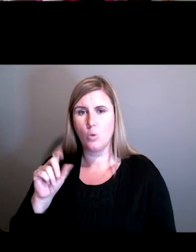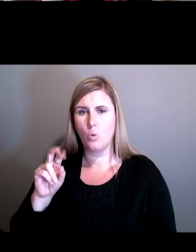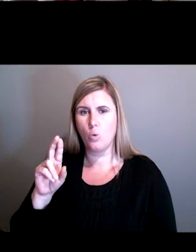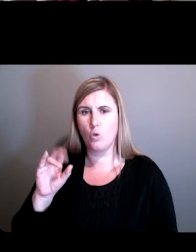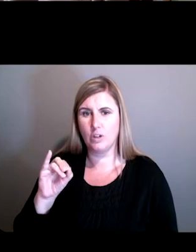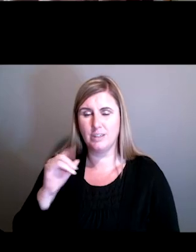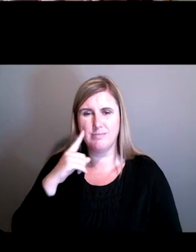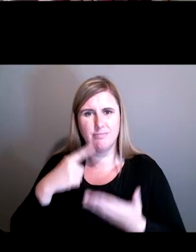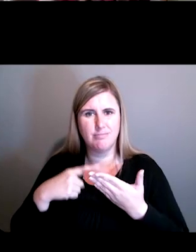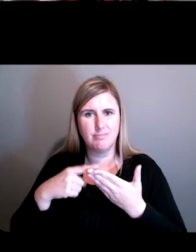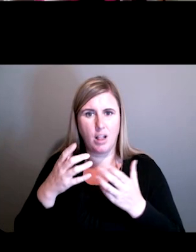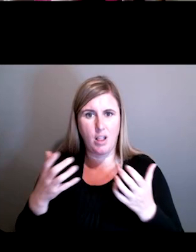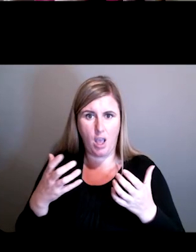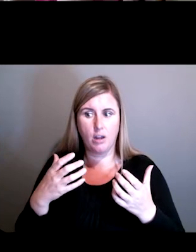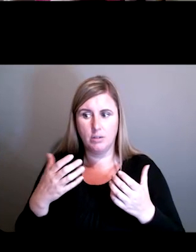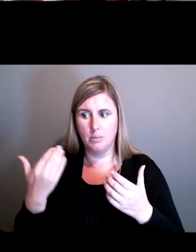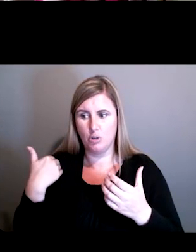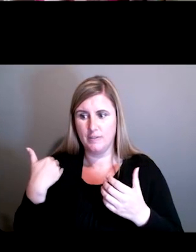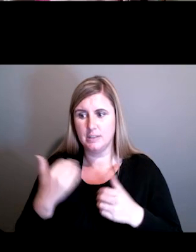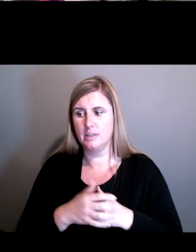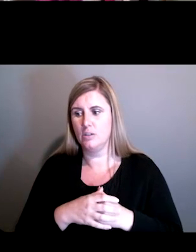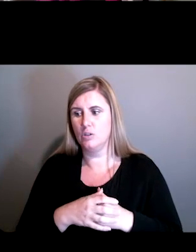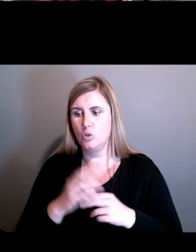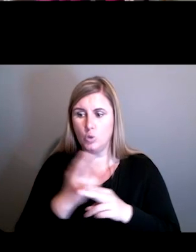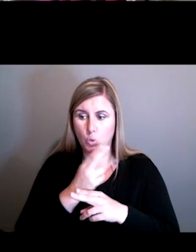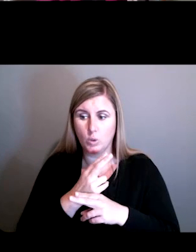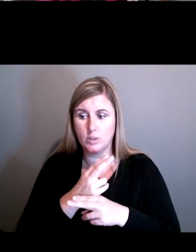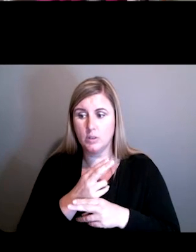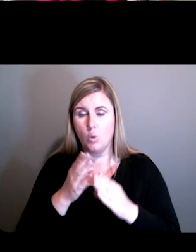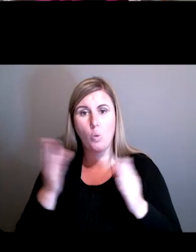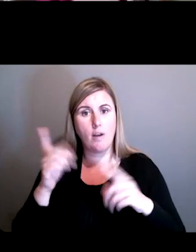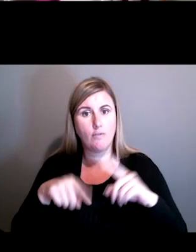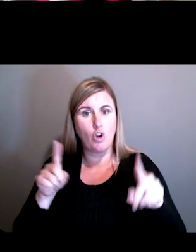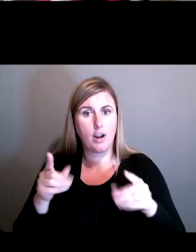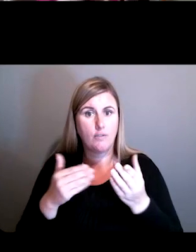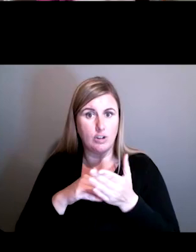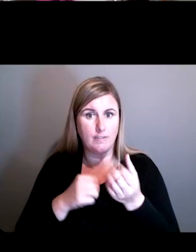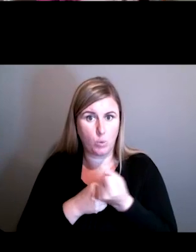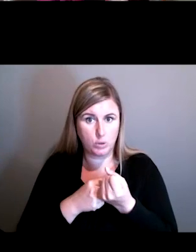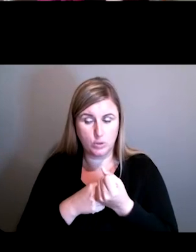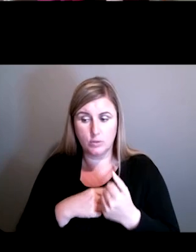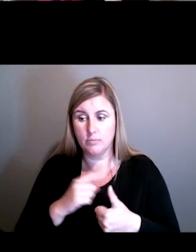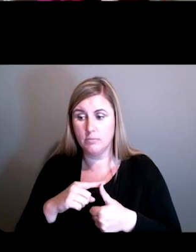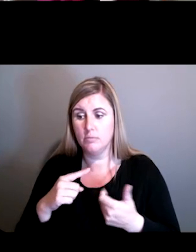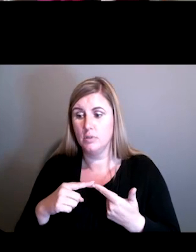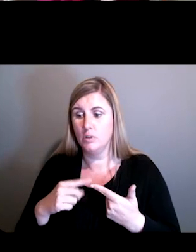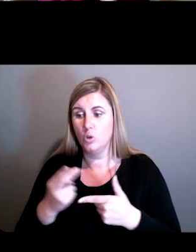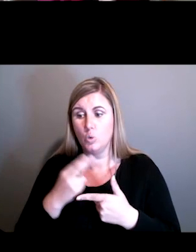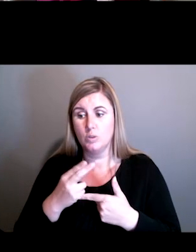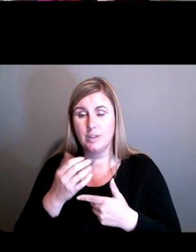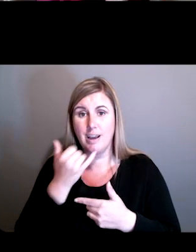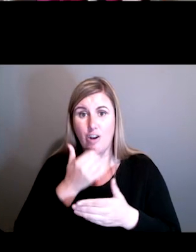stuff previously. So utilizing a wide variety of reinforcers, utilizing errorless